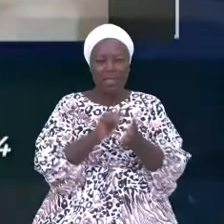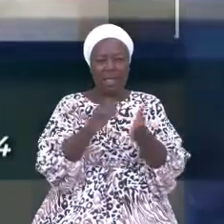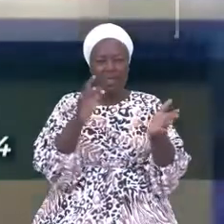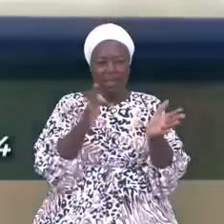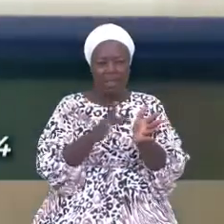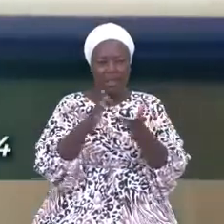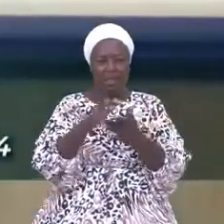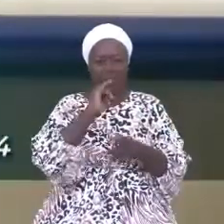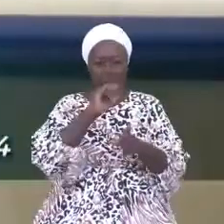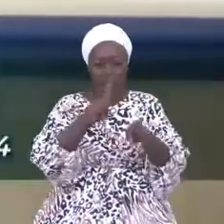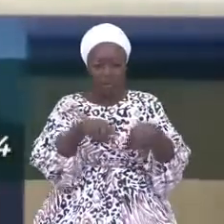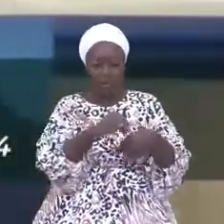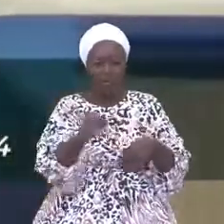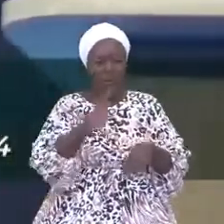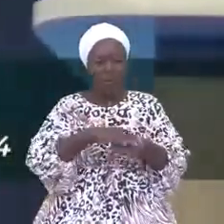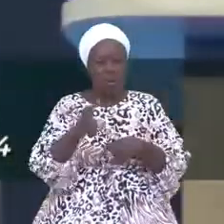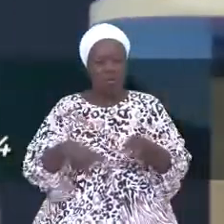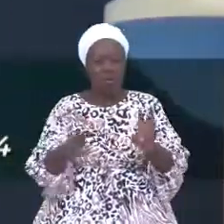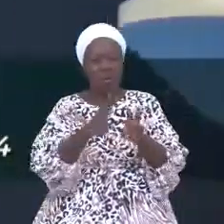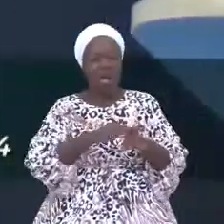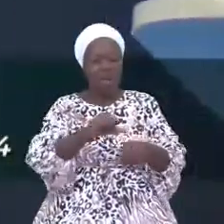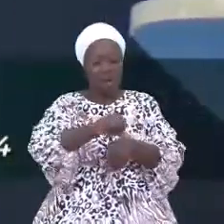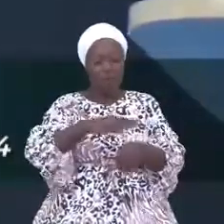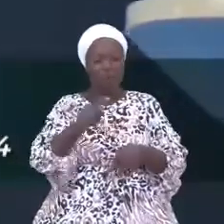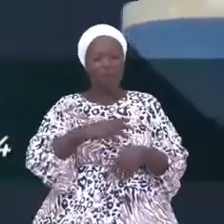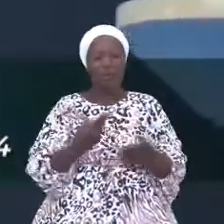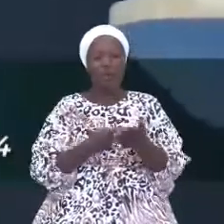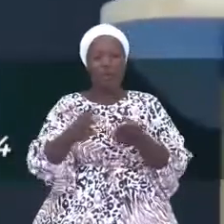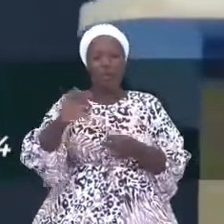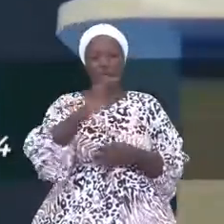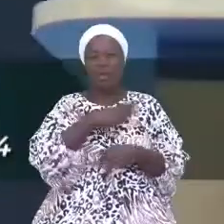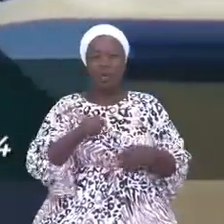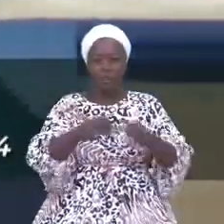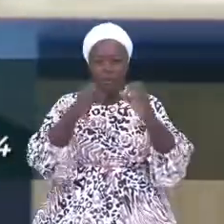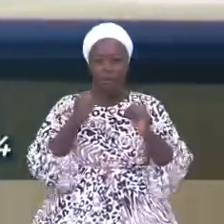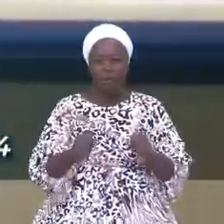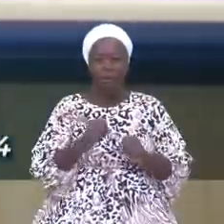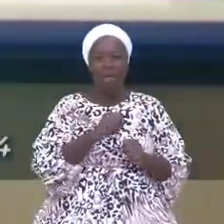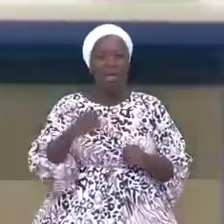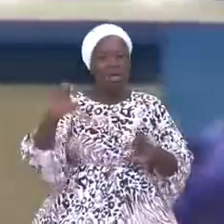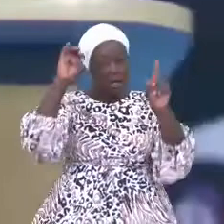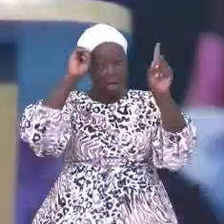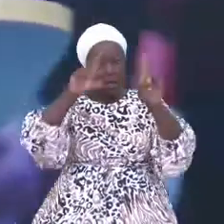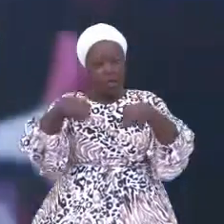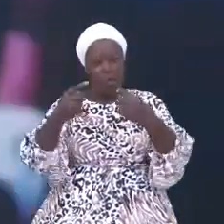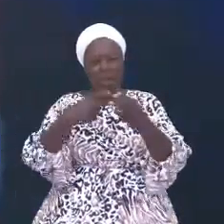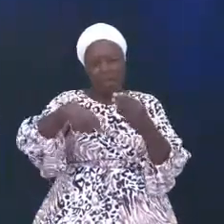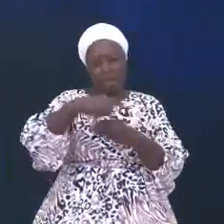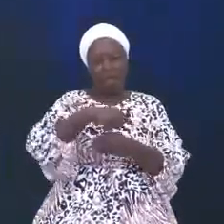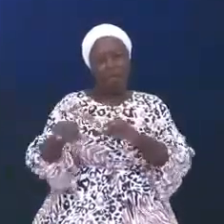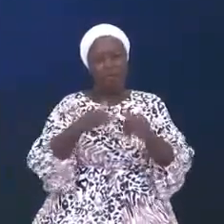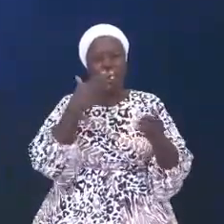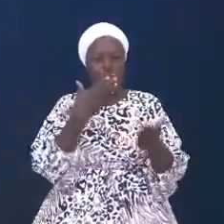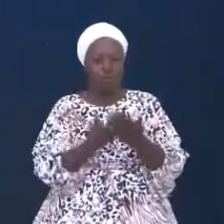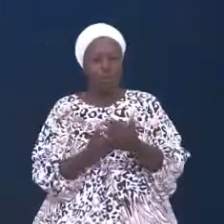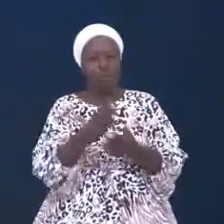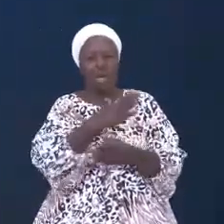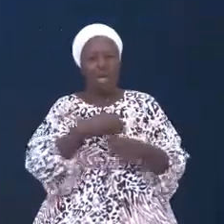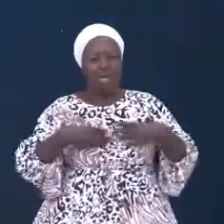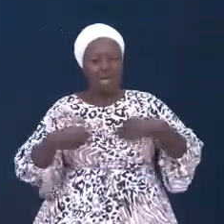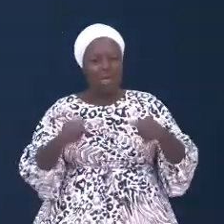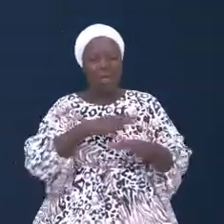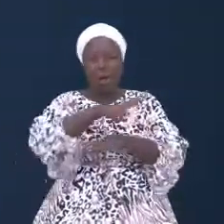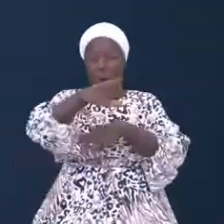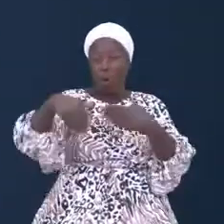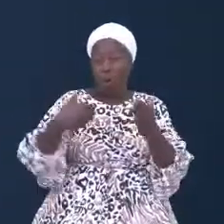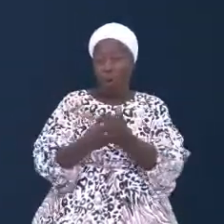by, anointed with the Holy Ghost and with power, he went about doing good and healing